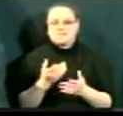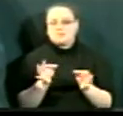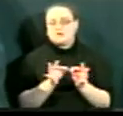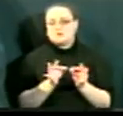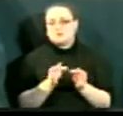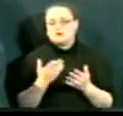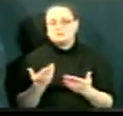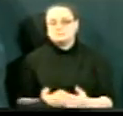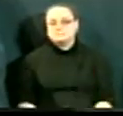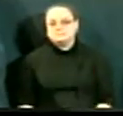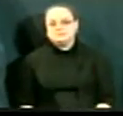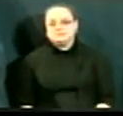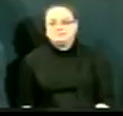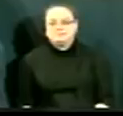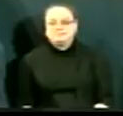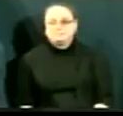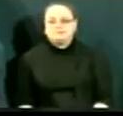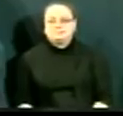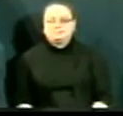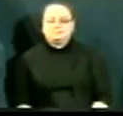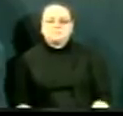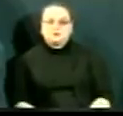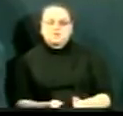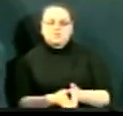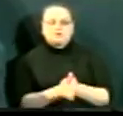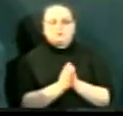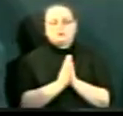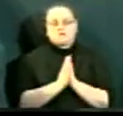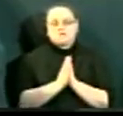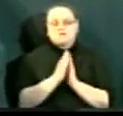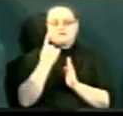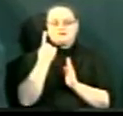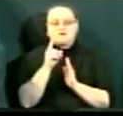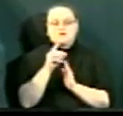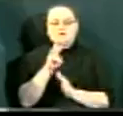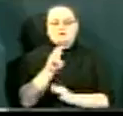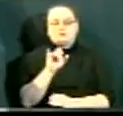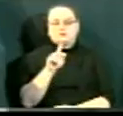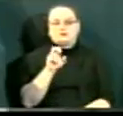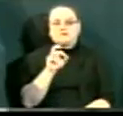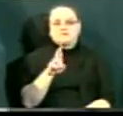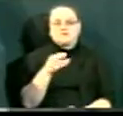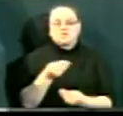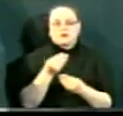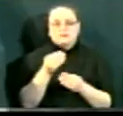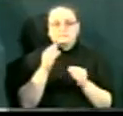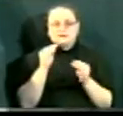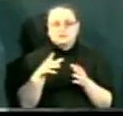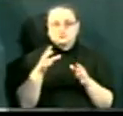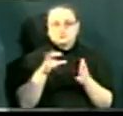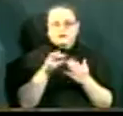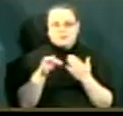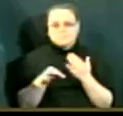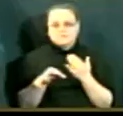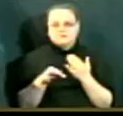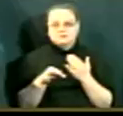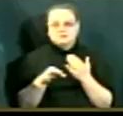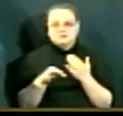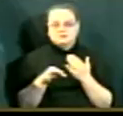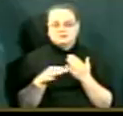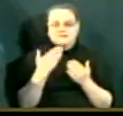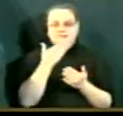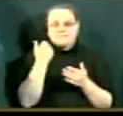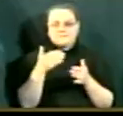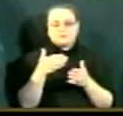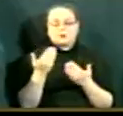worthwhile in the waiver. So you're asking then for the waiver form to give the teachers options would be the best way to